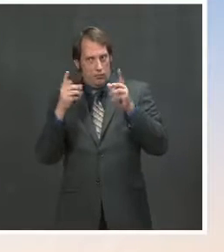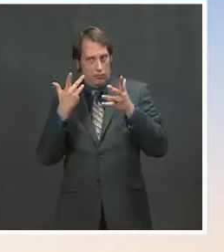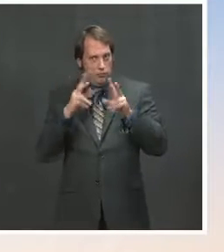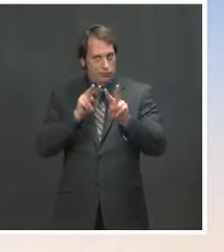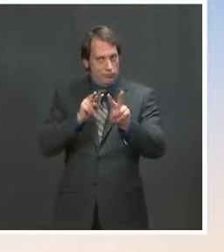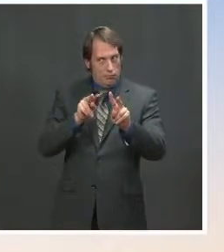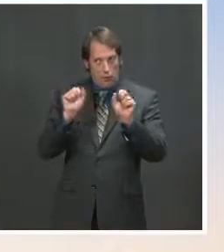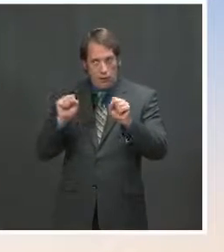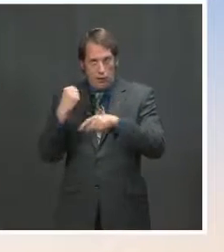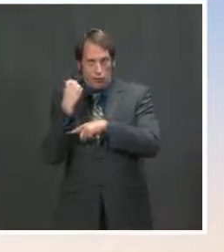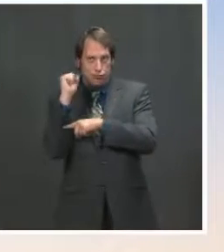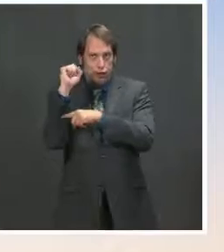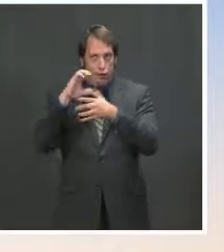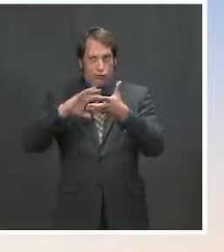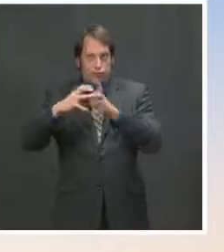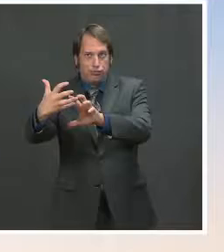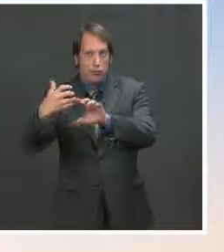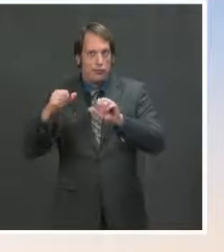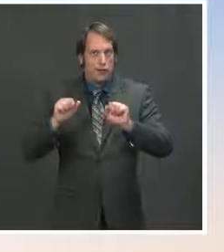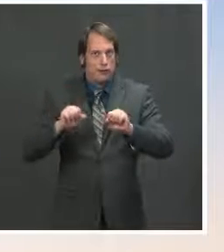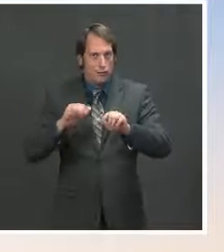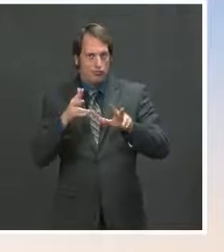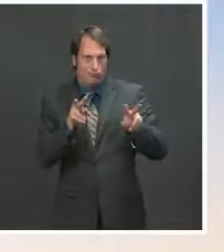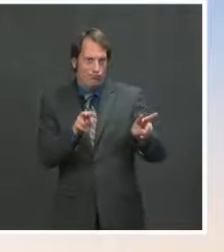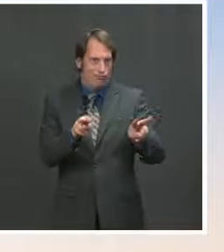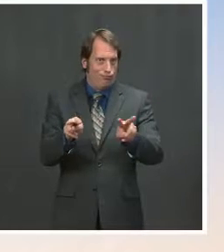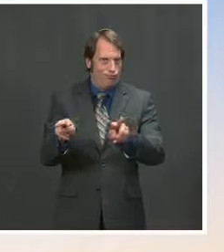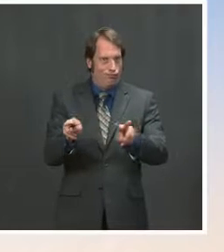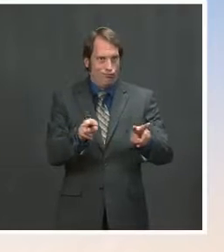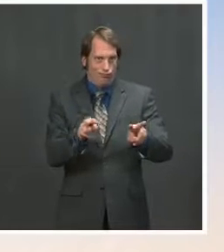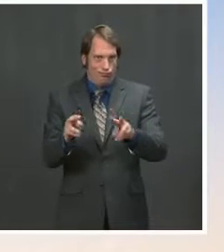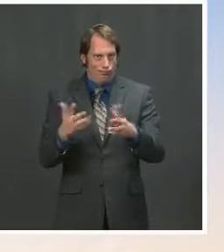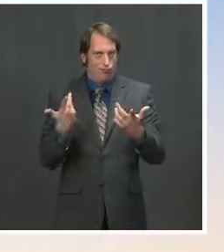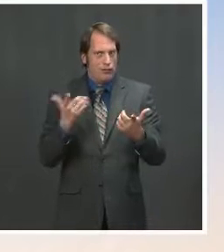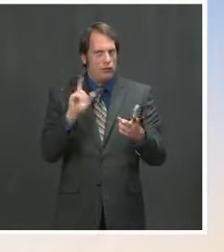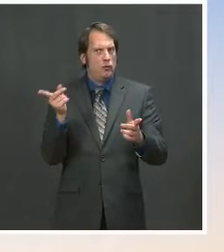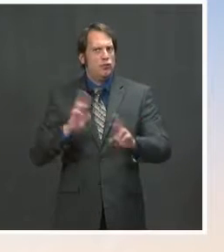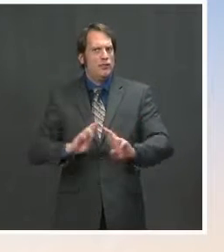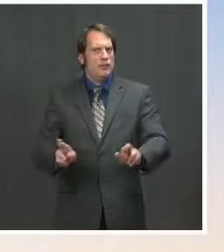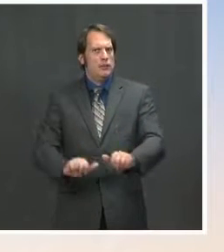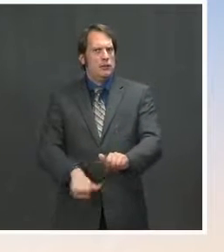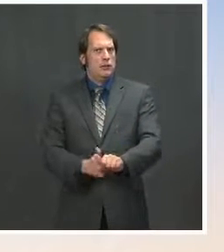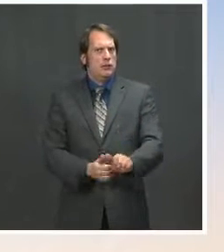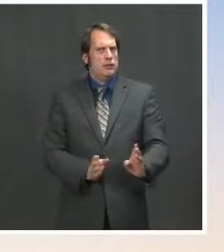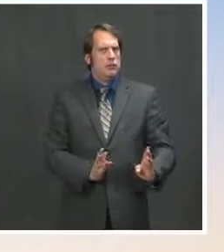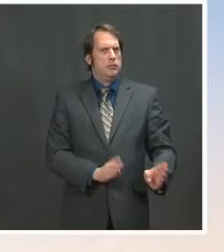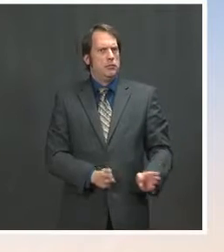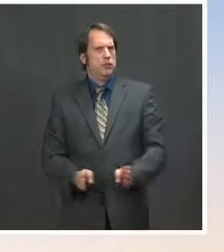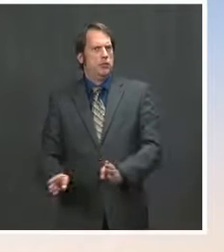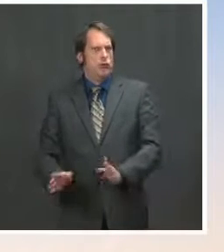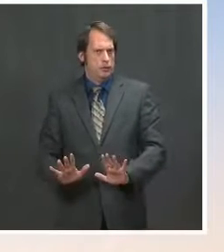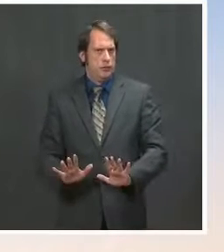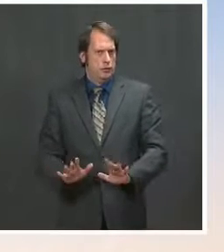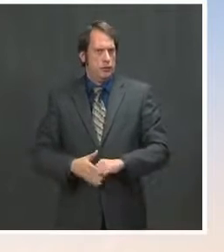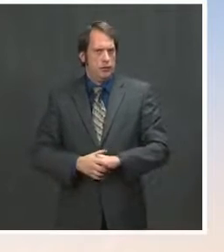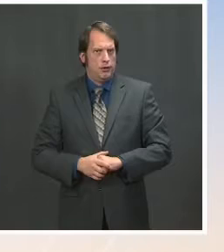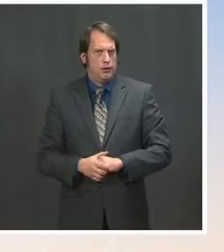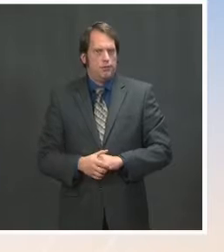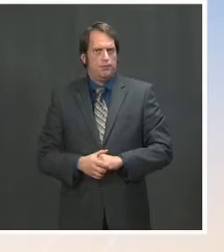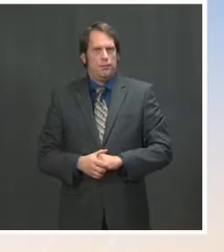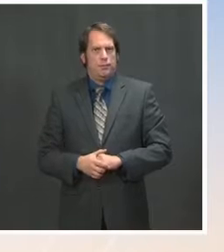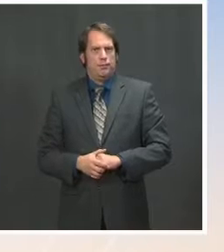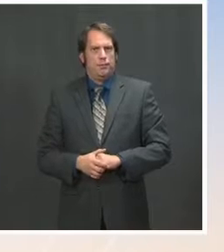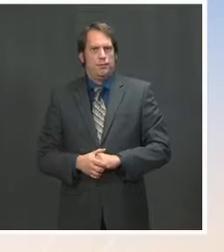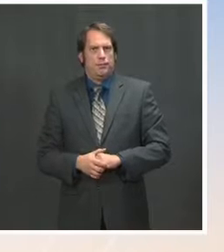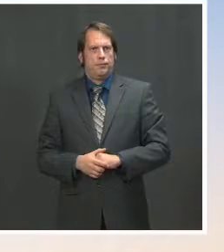on? Well, first let me say, as you all know, the jury is deliberating. We'll come back with a verdict, or they will be deliberating, I should say, after the